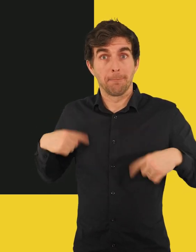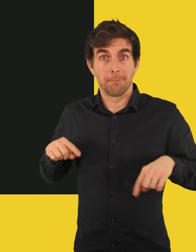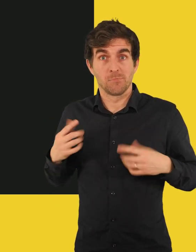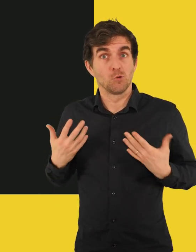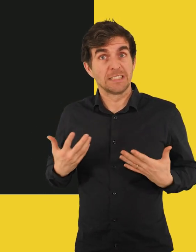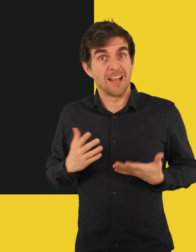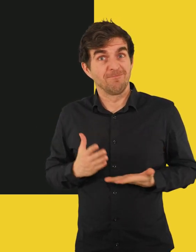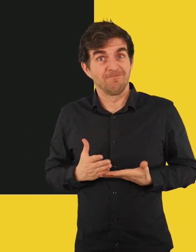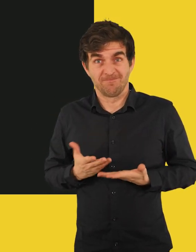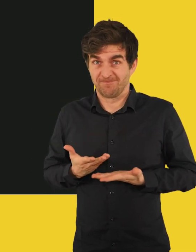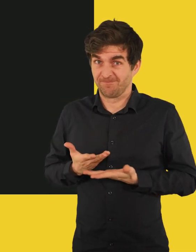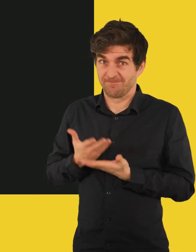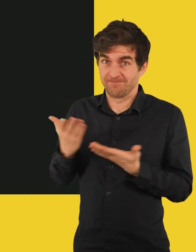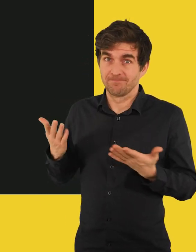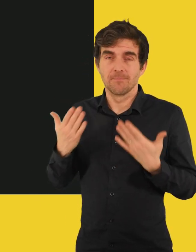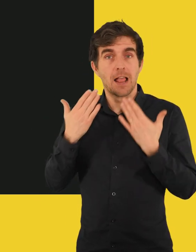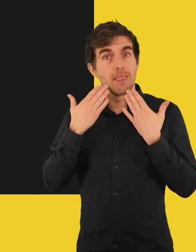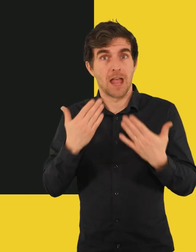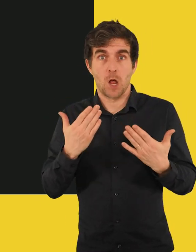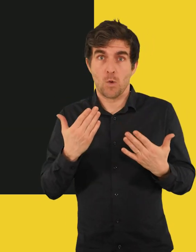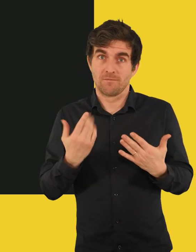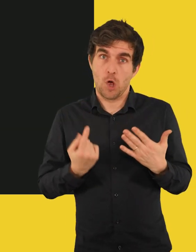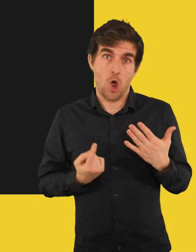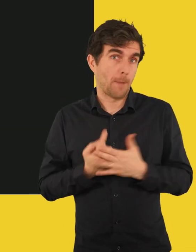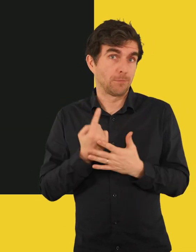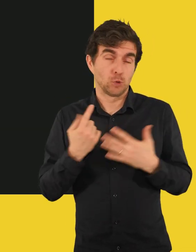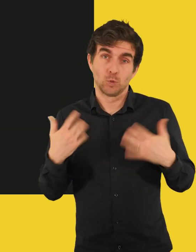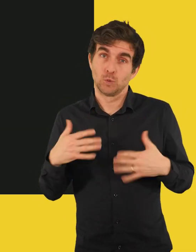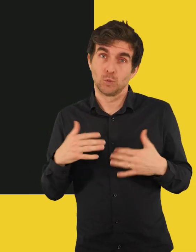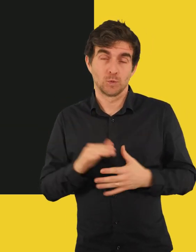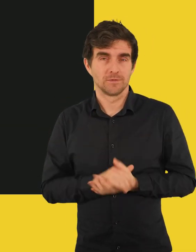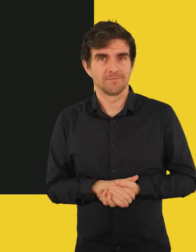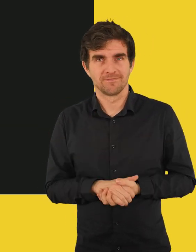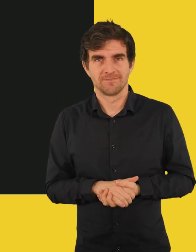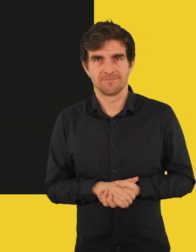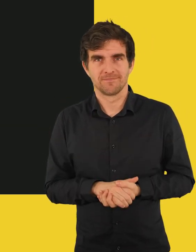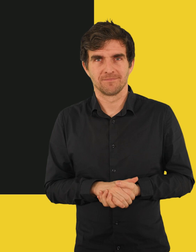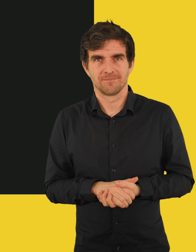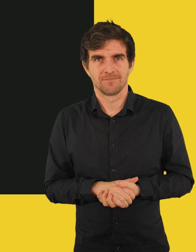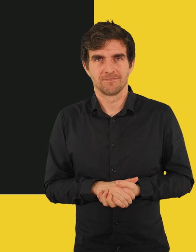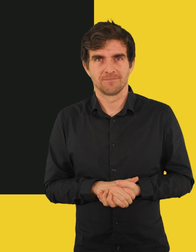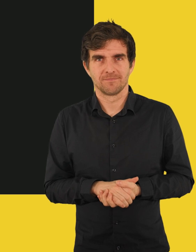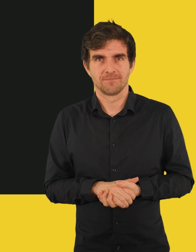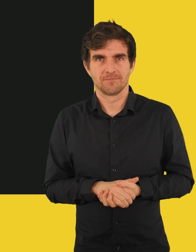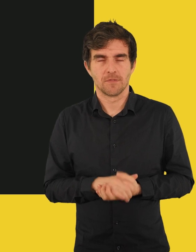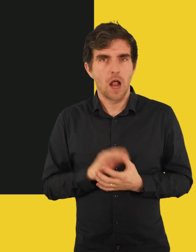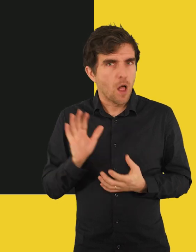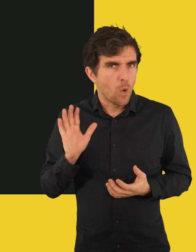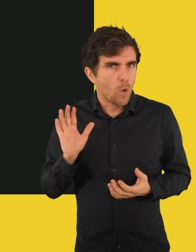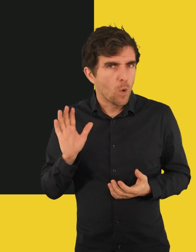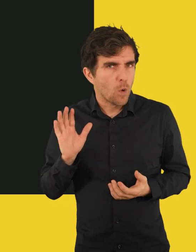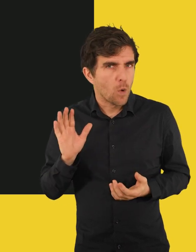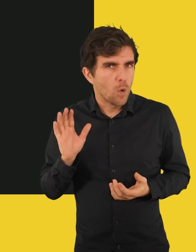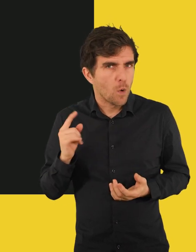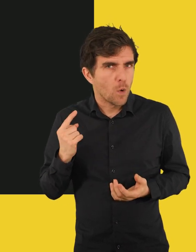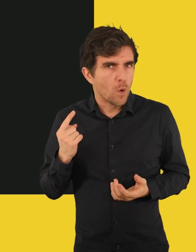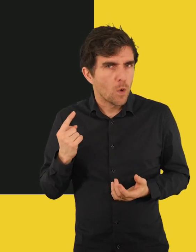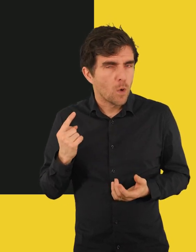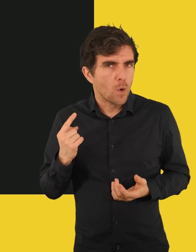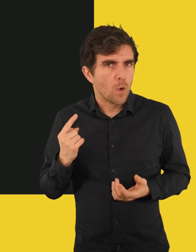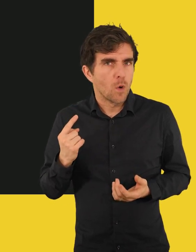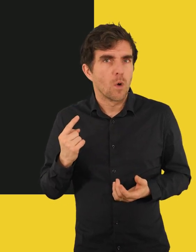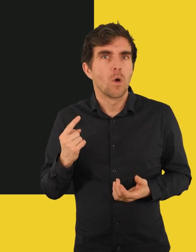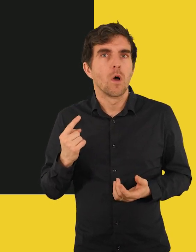So that's our team for today, basically. So thank you so much for the opportunity. Hello?